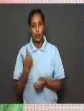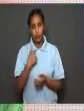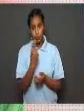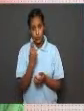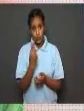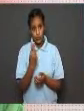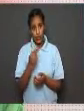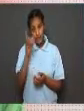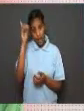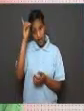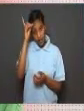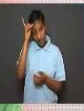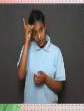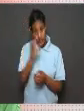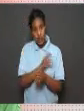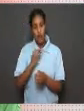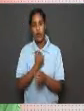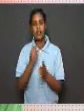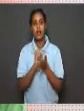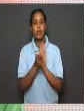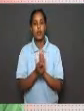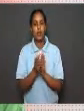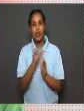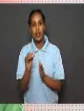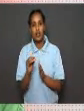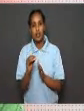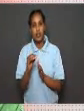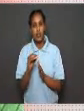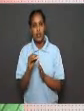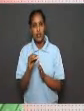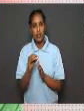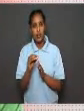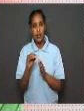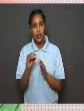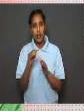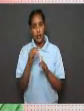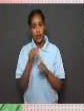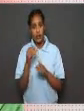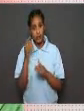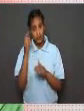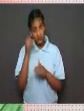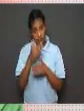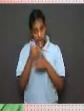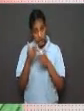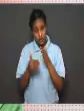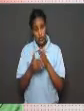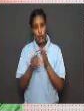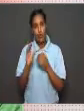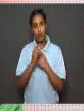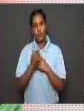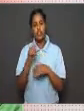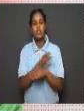used a Daniell cell as our example and found that under standard conditions, the